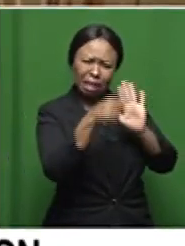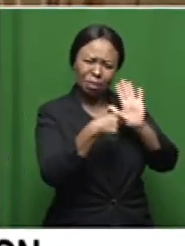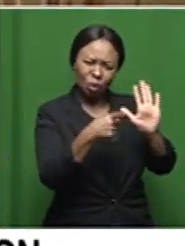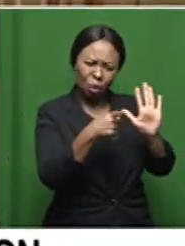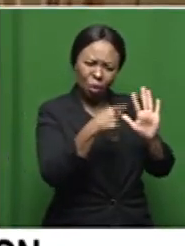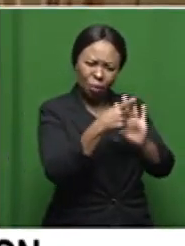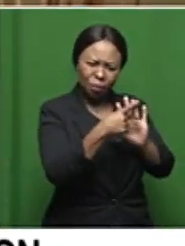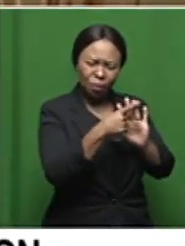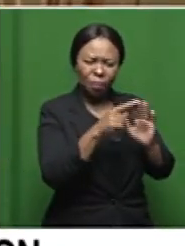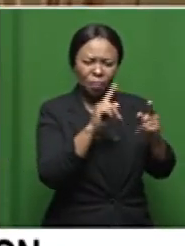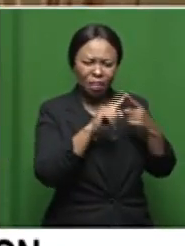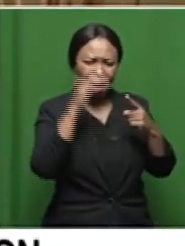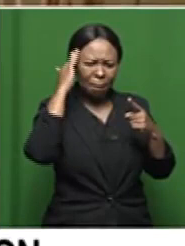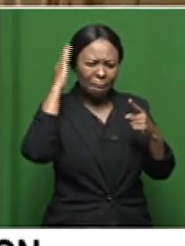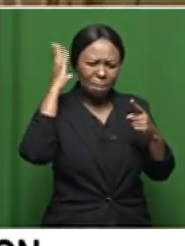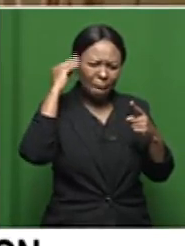are brain fog,